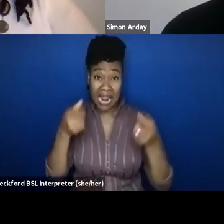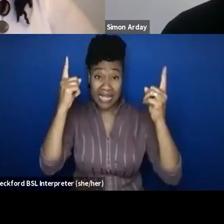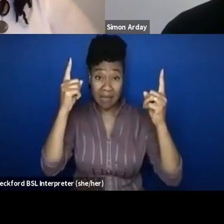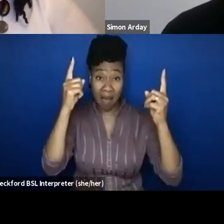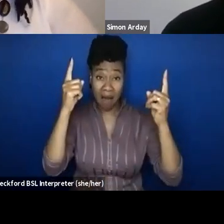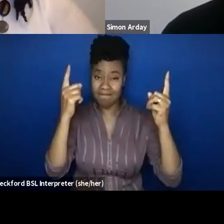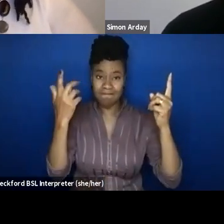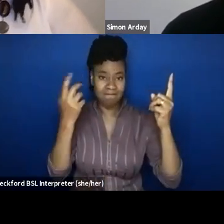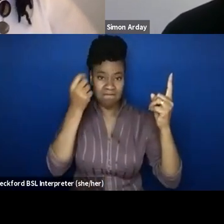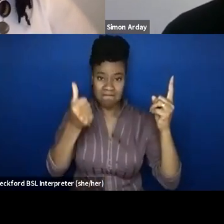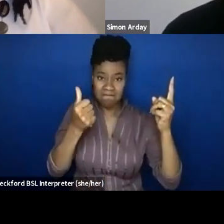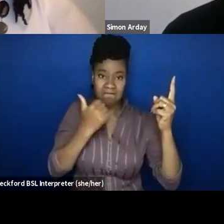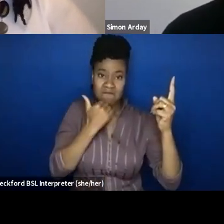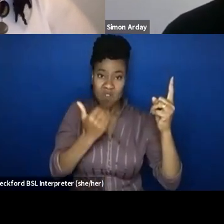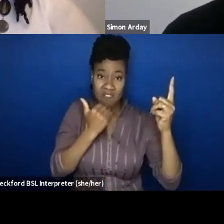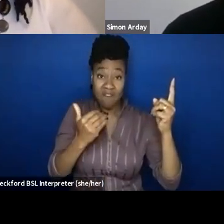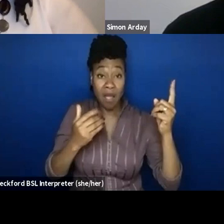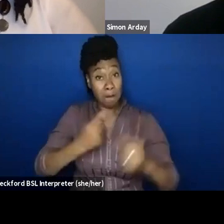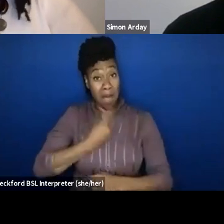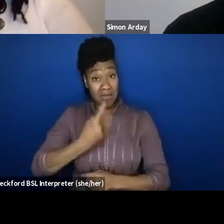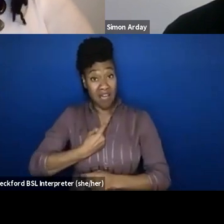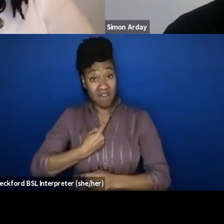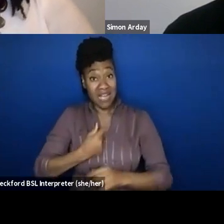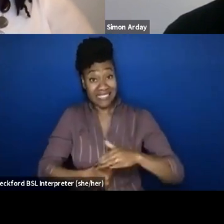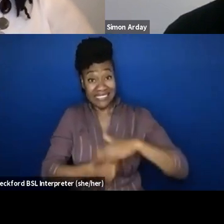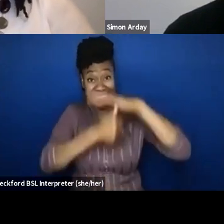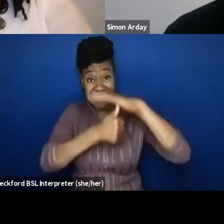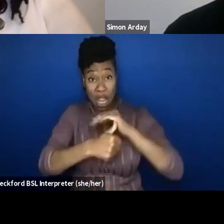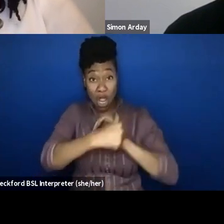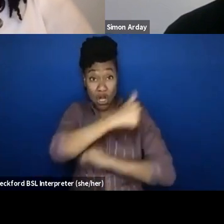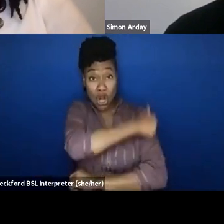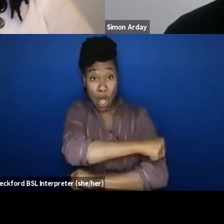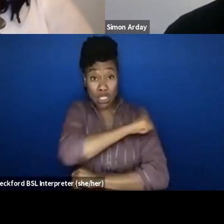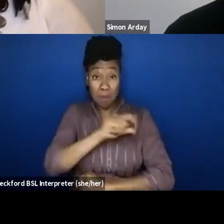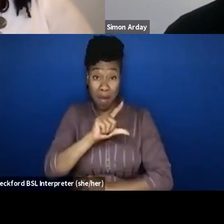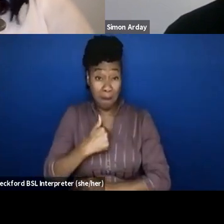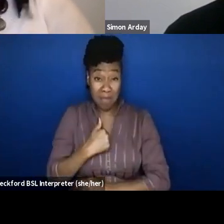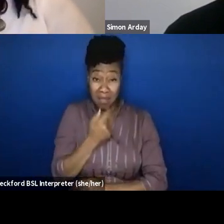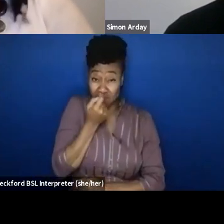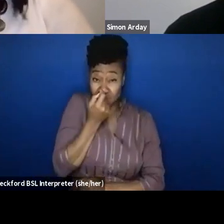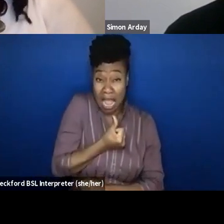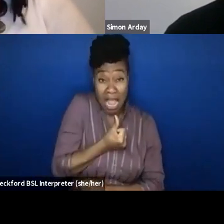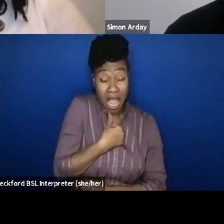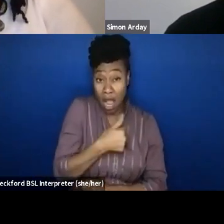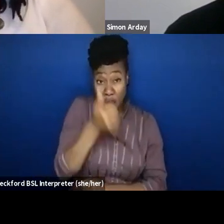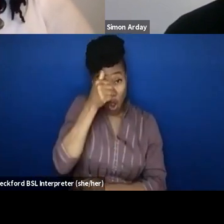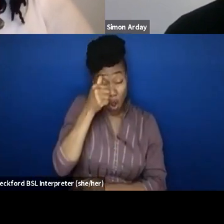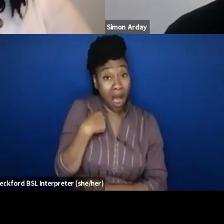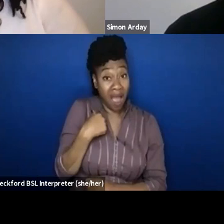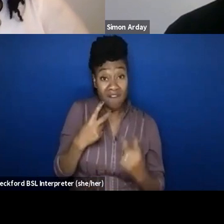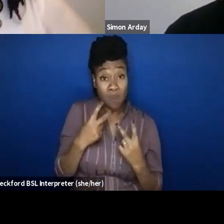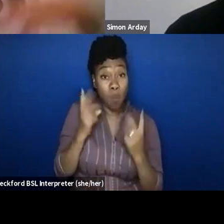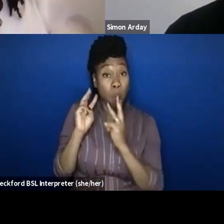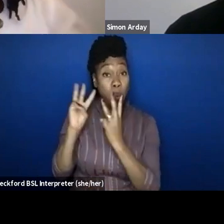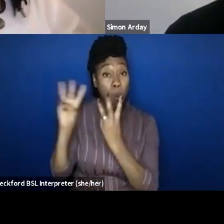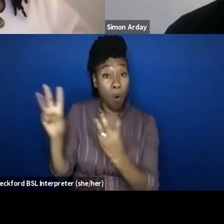senior nurse, but I'm in the minority. Mm-hmm. And I see it, I go on the wards and most of the staff are Black, but when